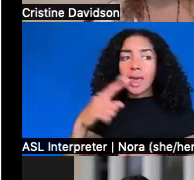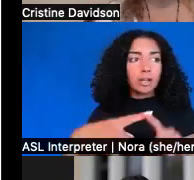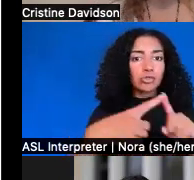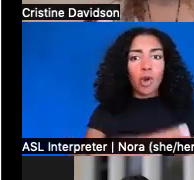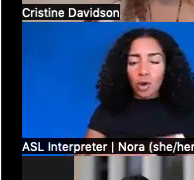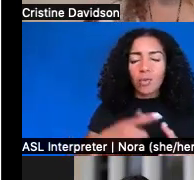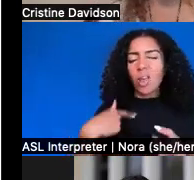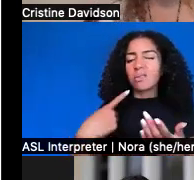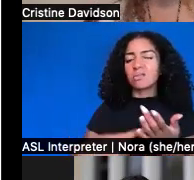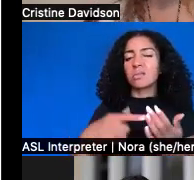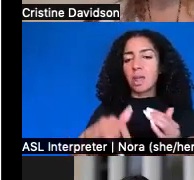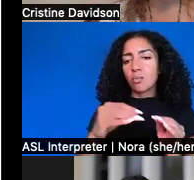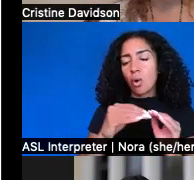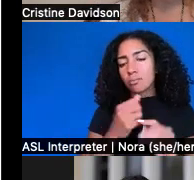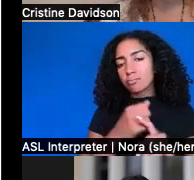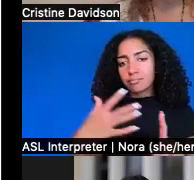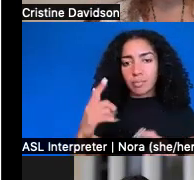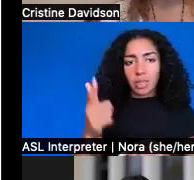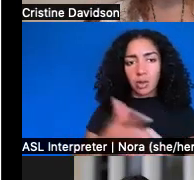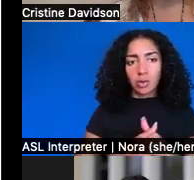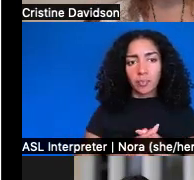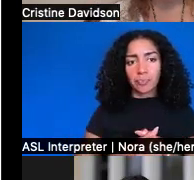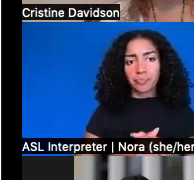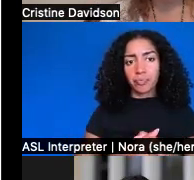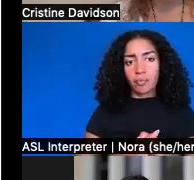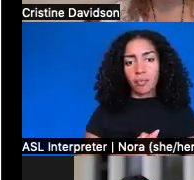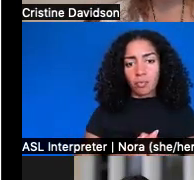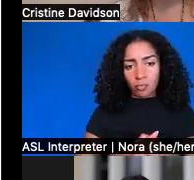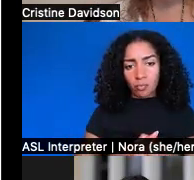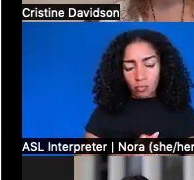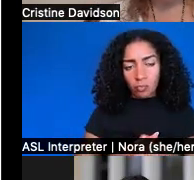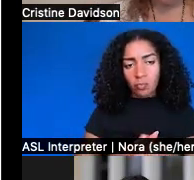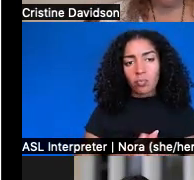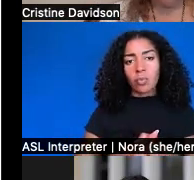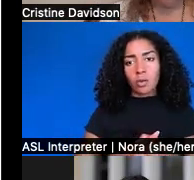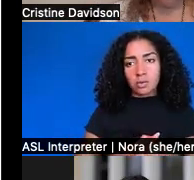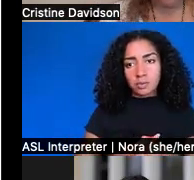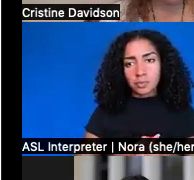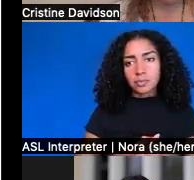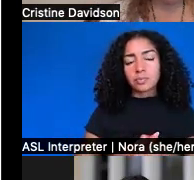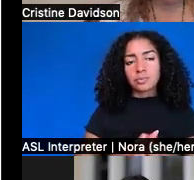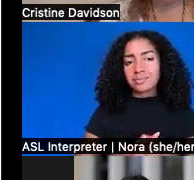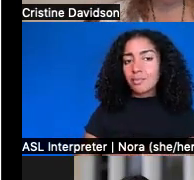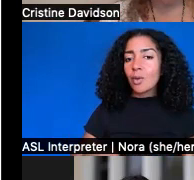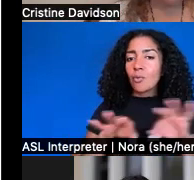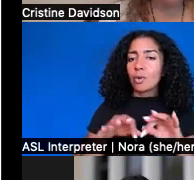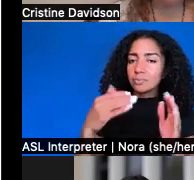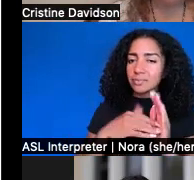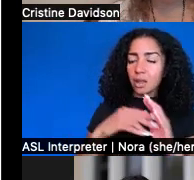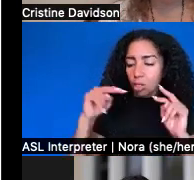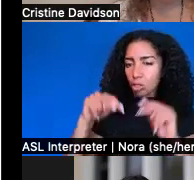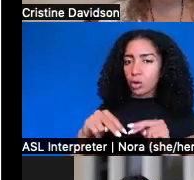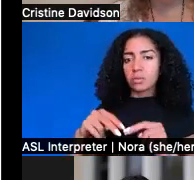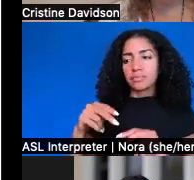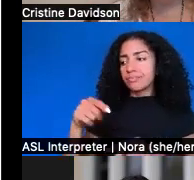So just making sure that we're remembering, the root causes. So since time immemorial,